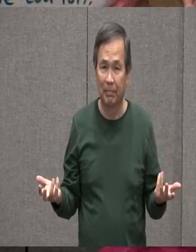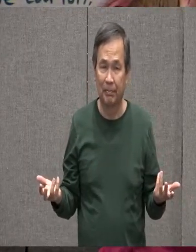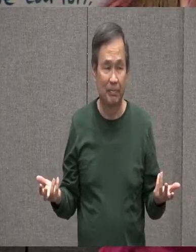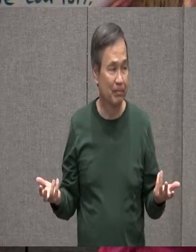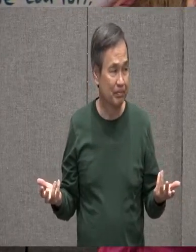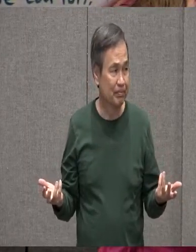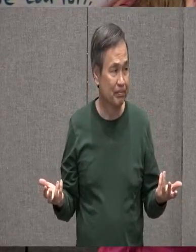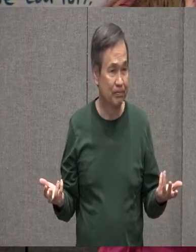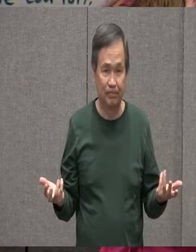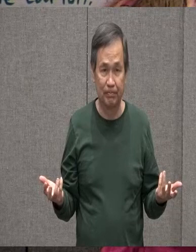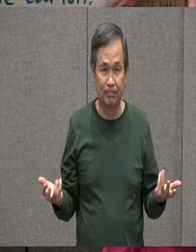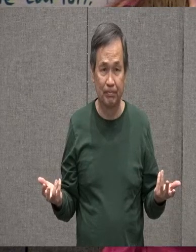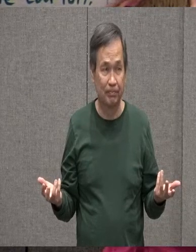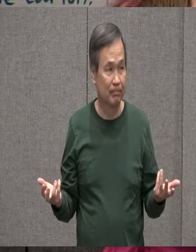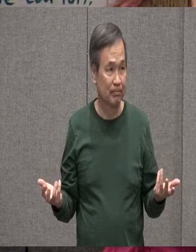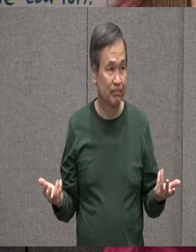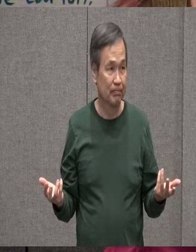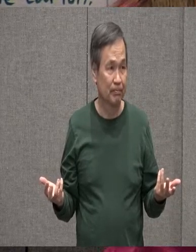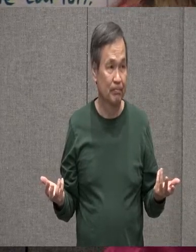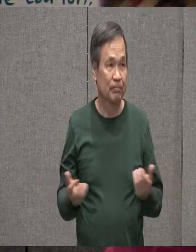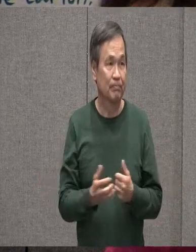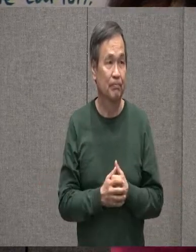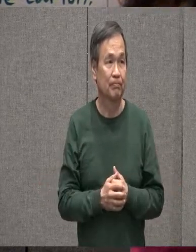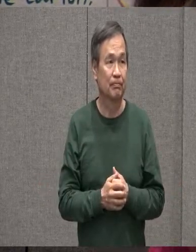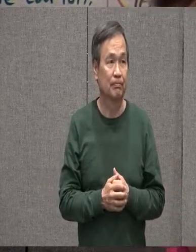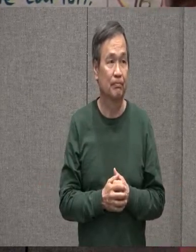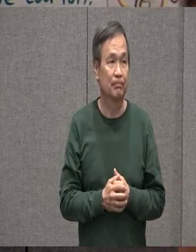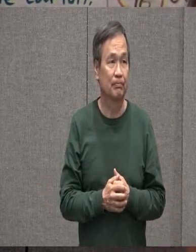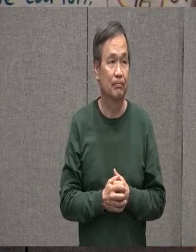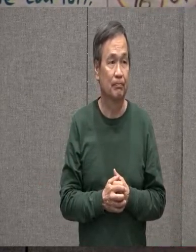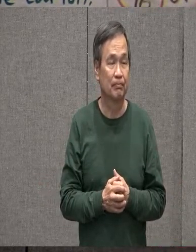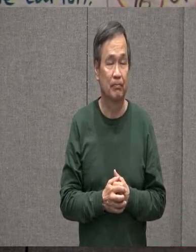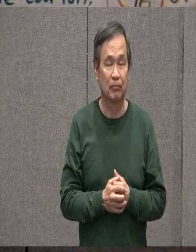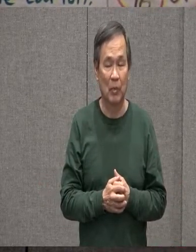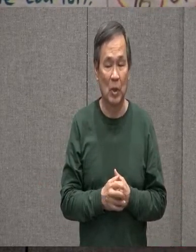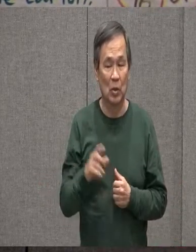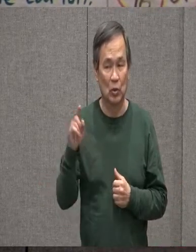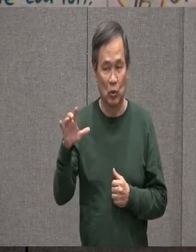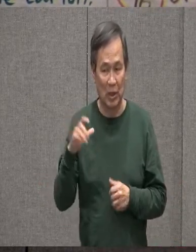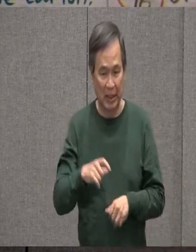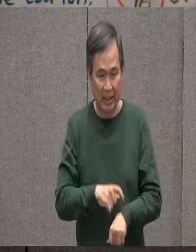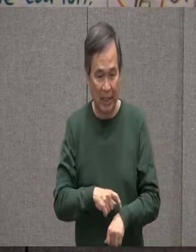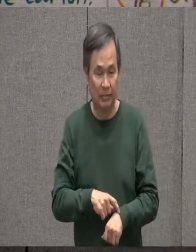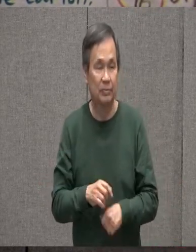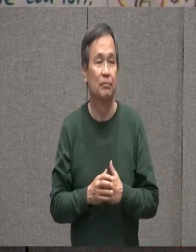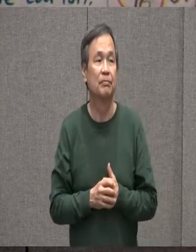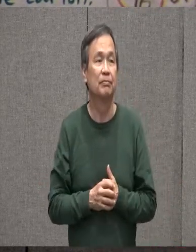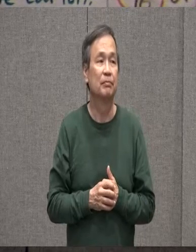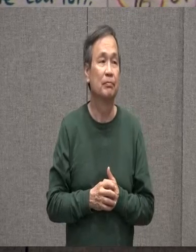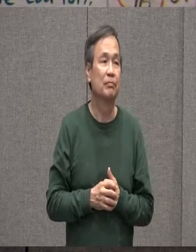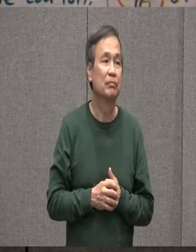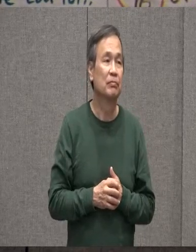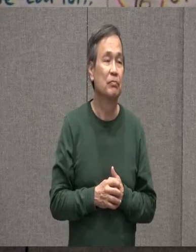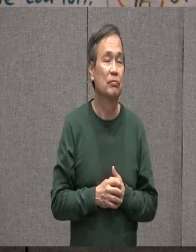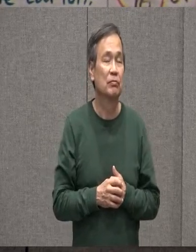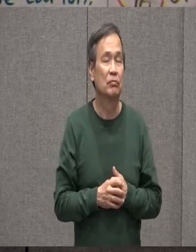used it 1/4 of the time. I know that Tommy used